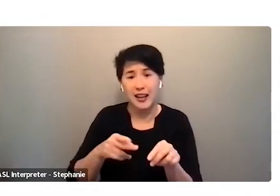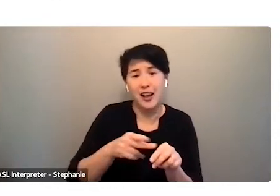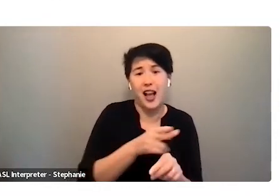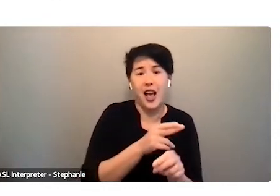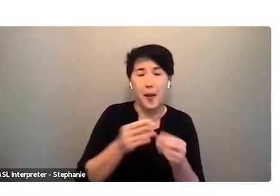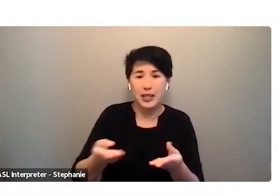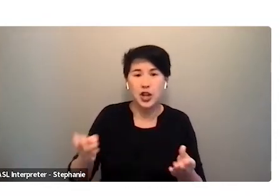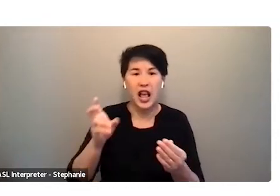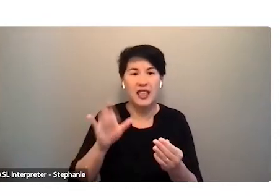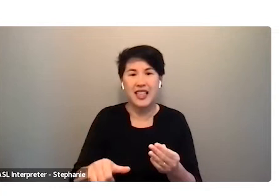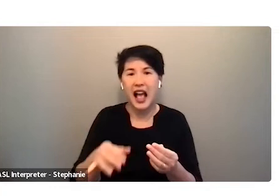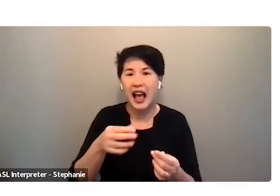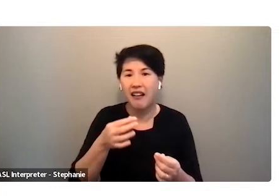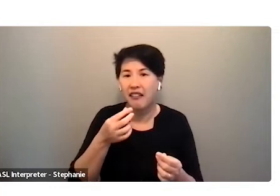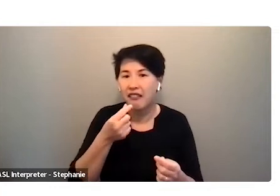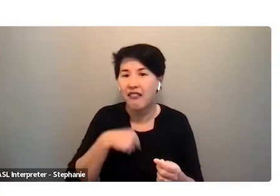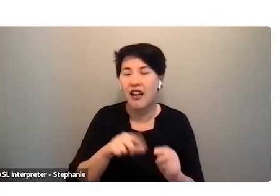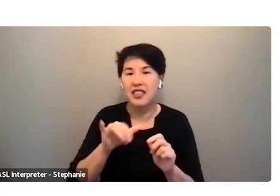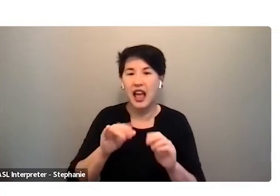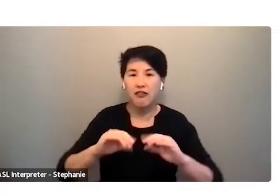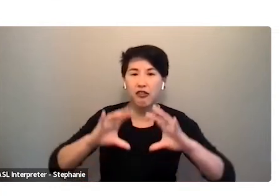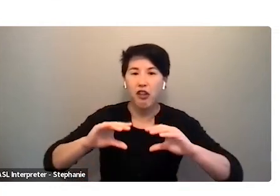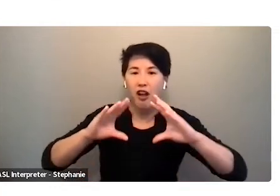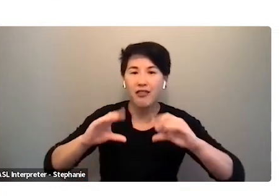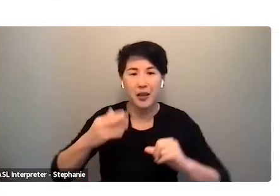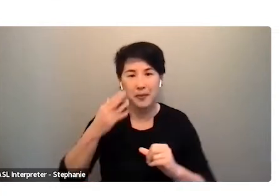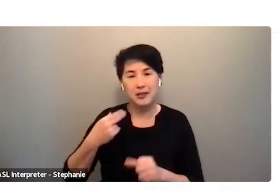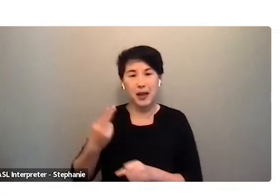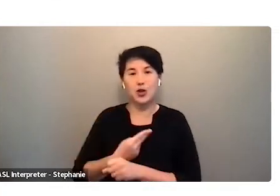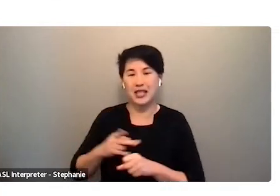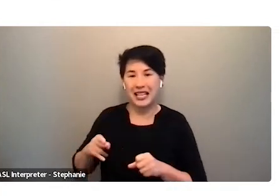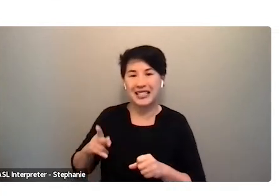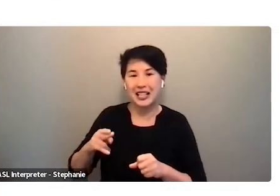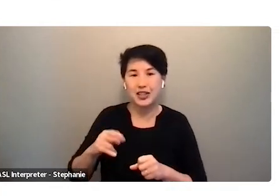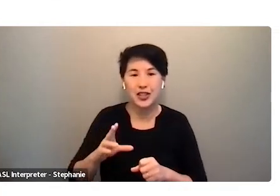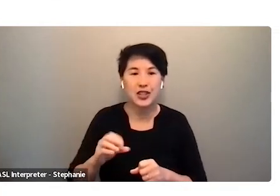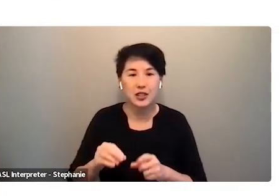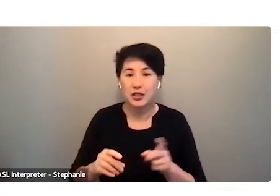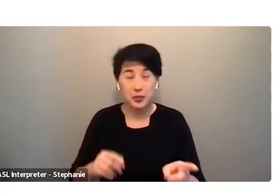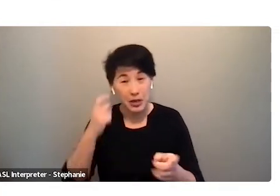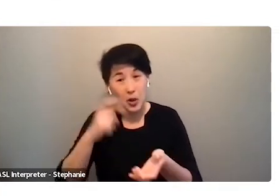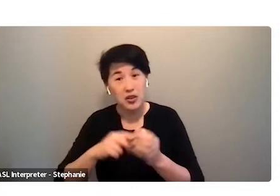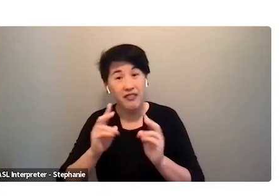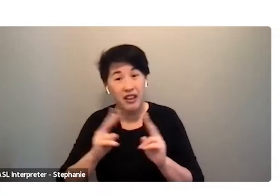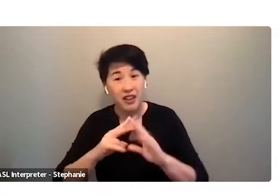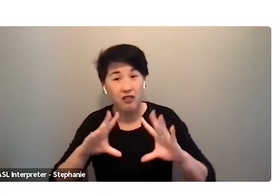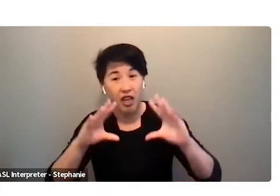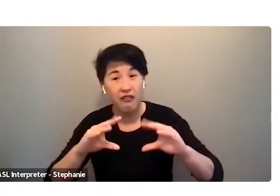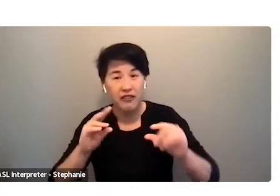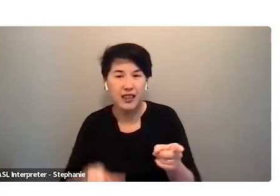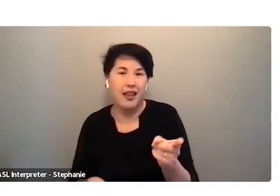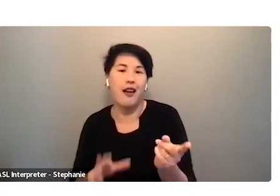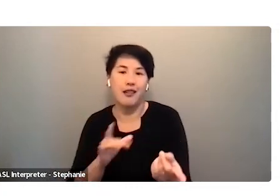that fluffy, because I'd just been using like a rotary cutter and scissors. So as you can see, it's like really fluffy. So that's what I was